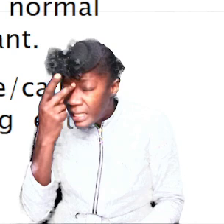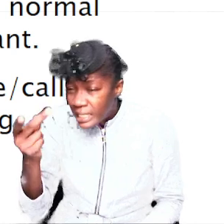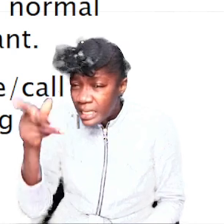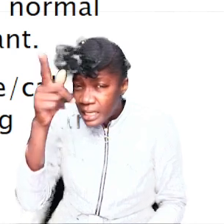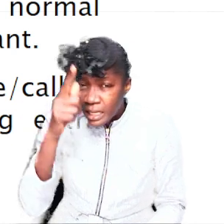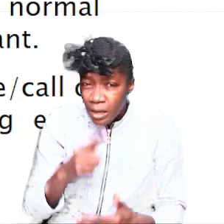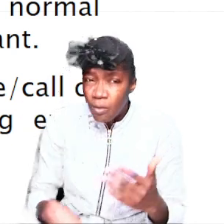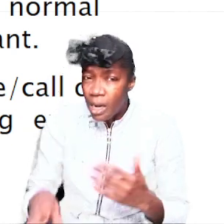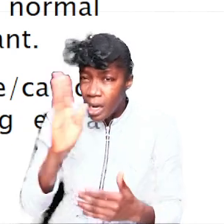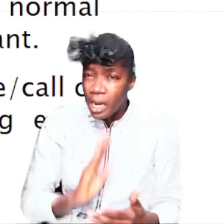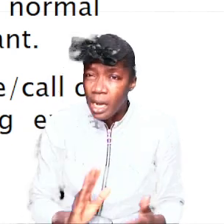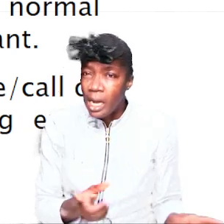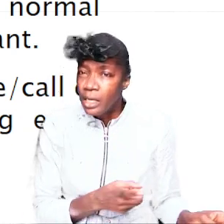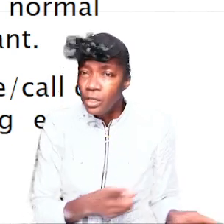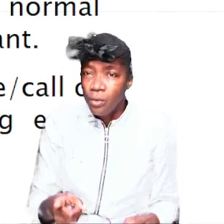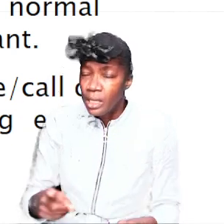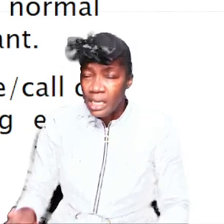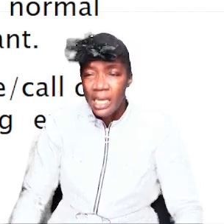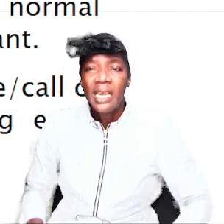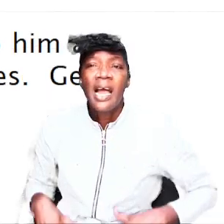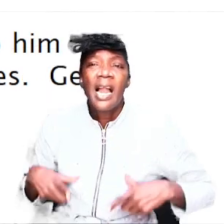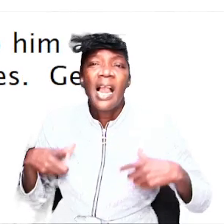doing in our lives.